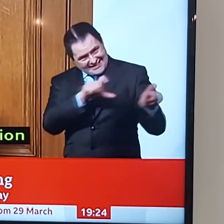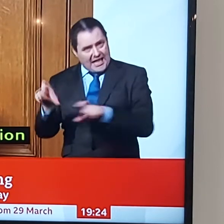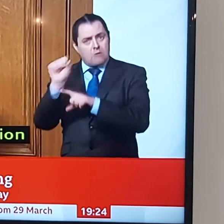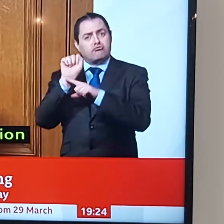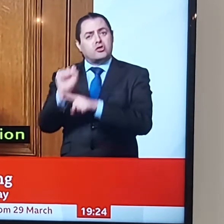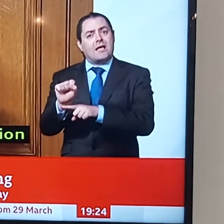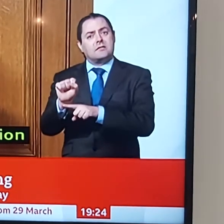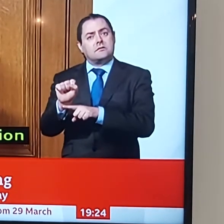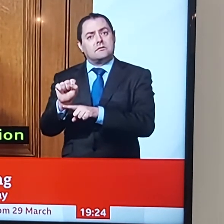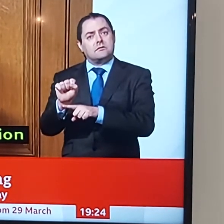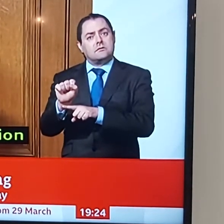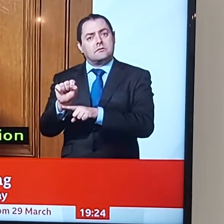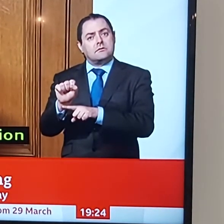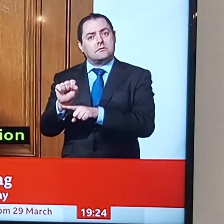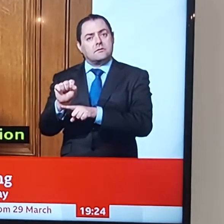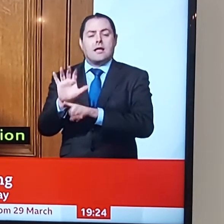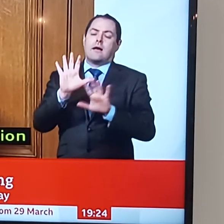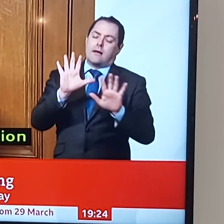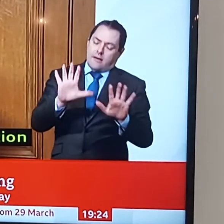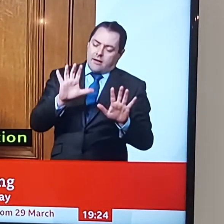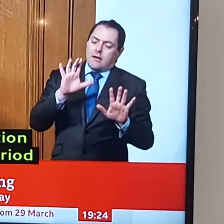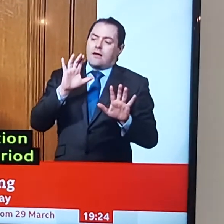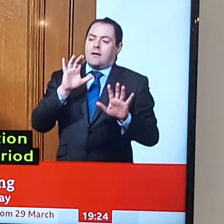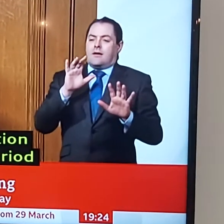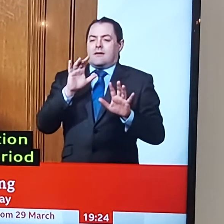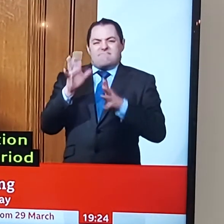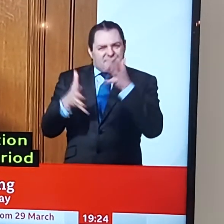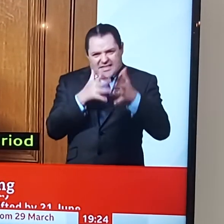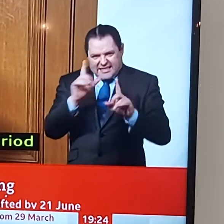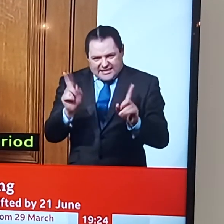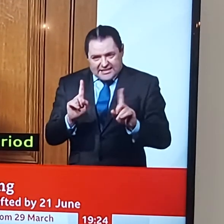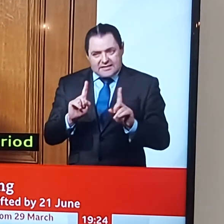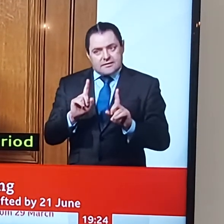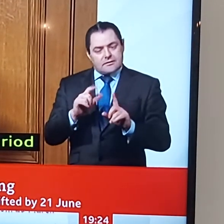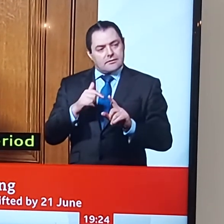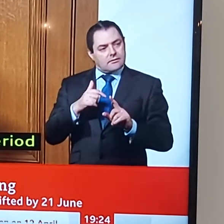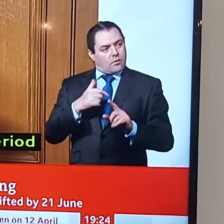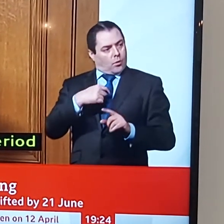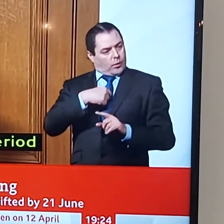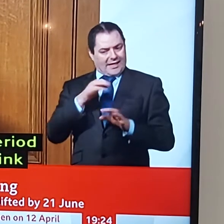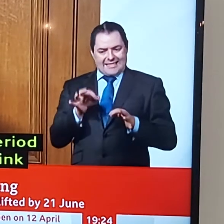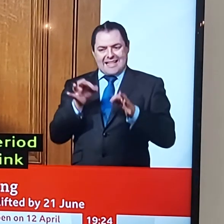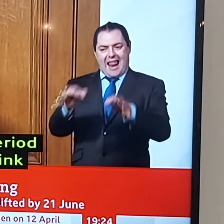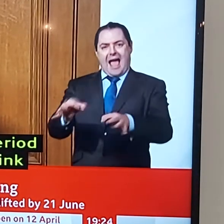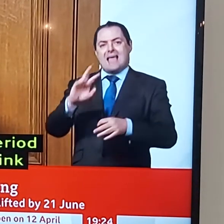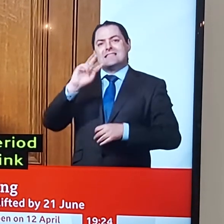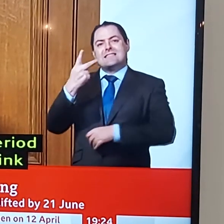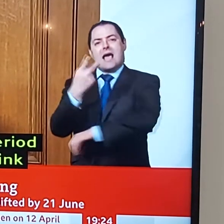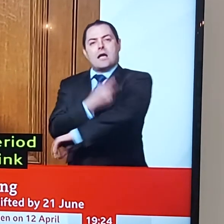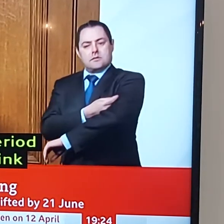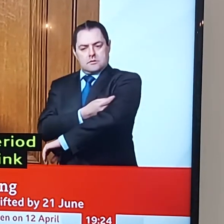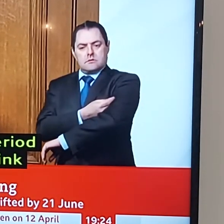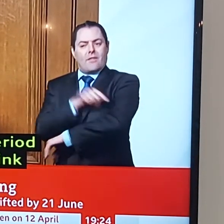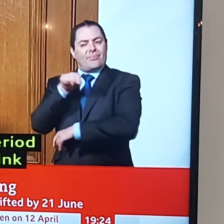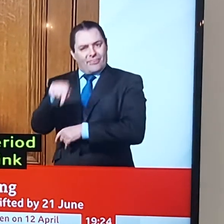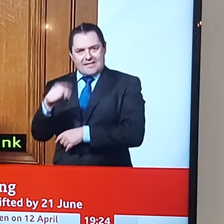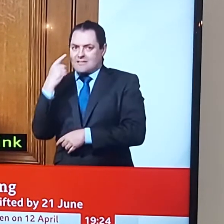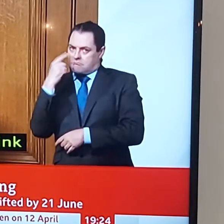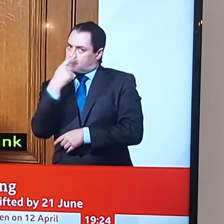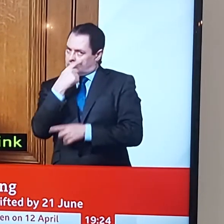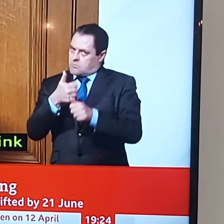is, I think, supportive of, it doesn't prove this exactly right, it's supportive of our delaying the second dose, but importantly, the third thing it